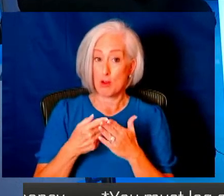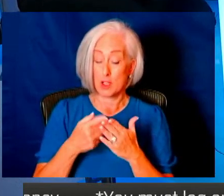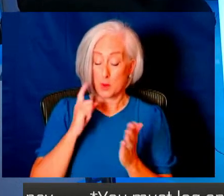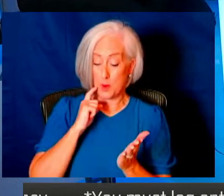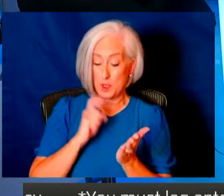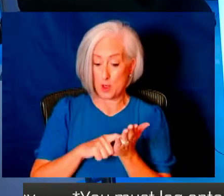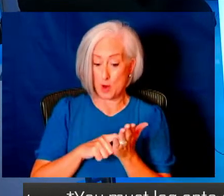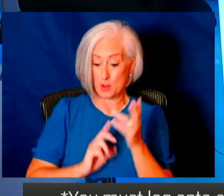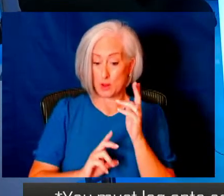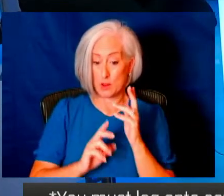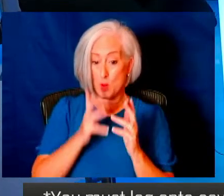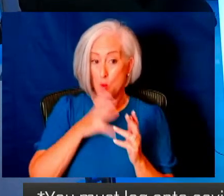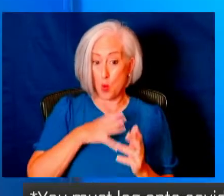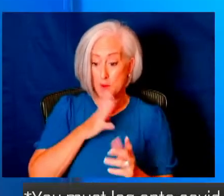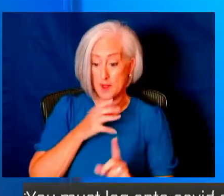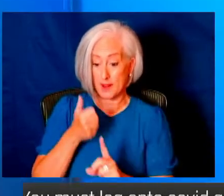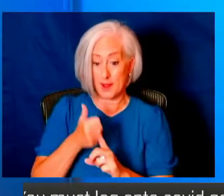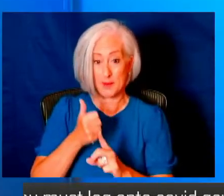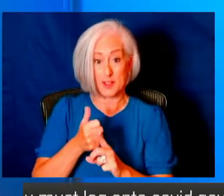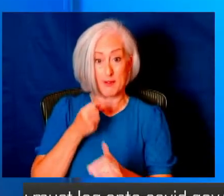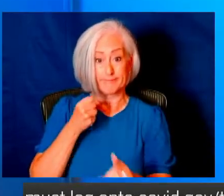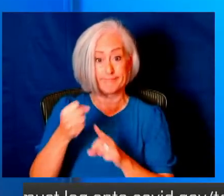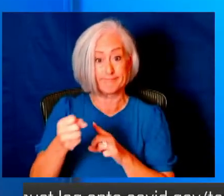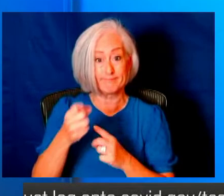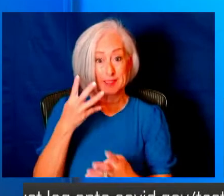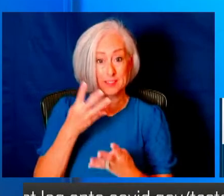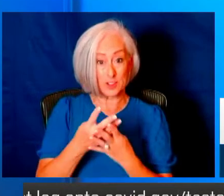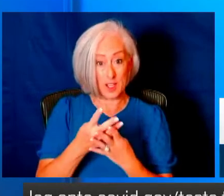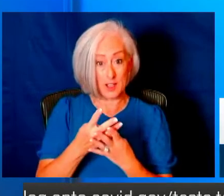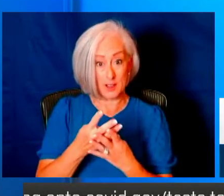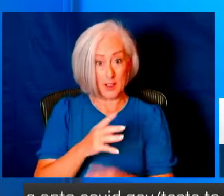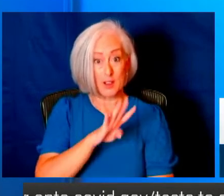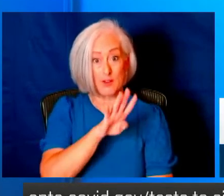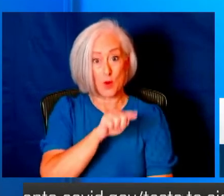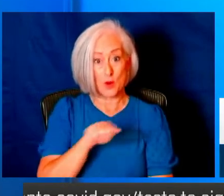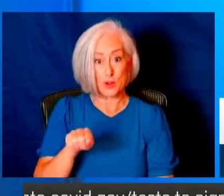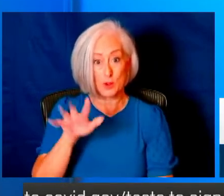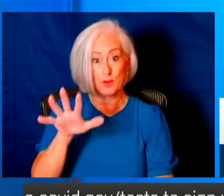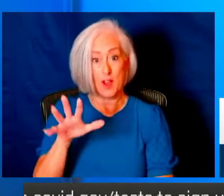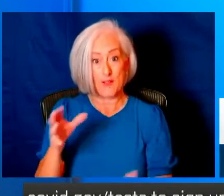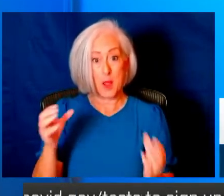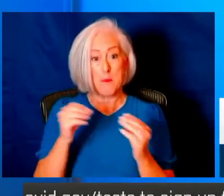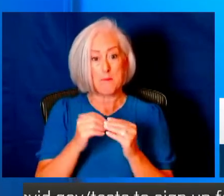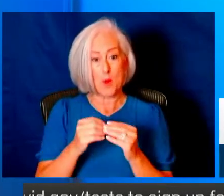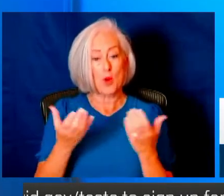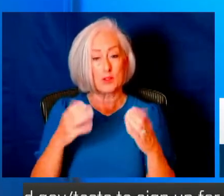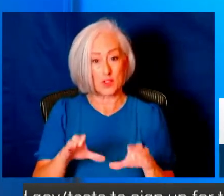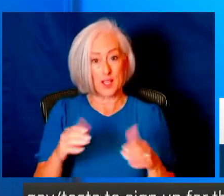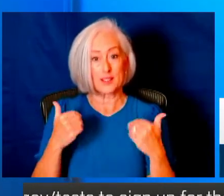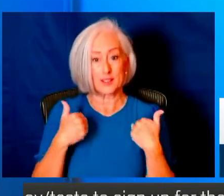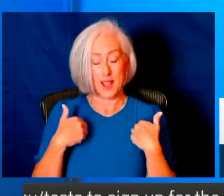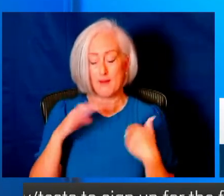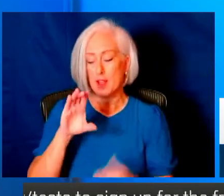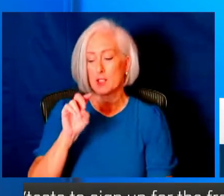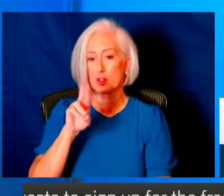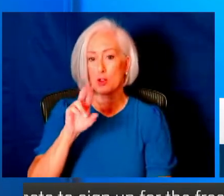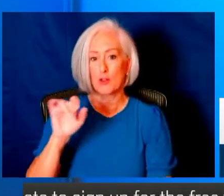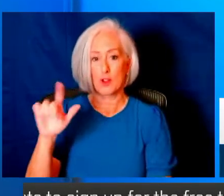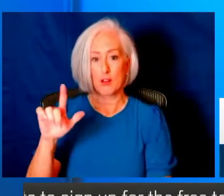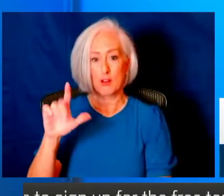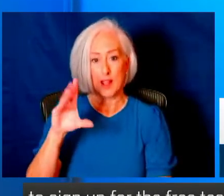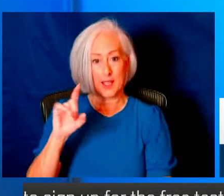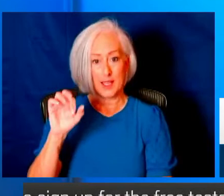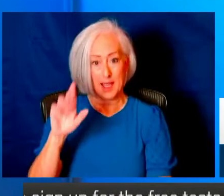are 4 to 5 times more likely to have a cervical cancer diagnosis. And with that, our principal